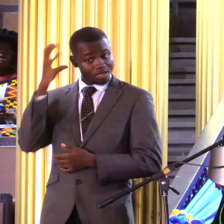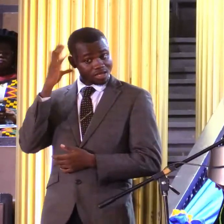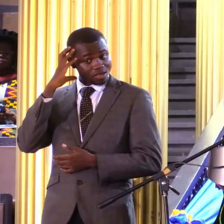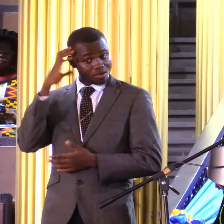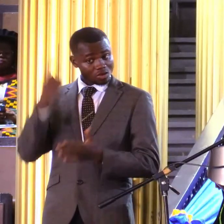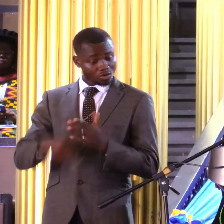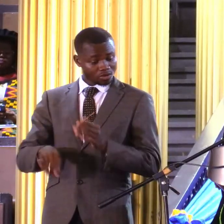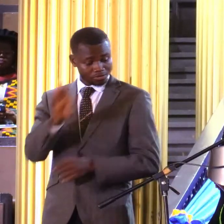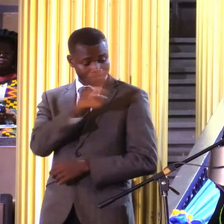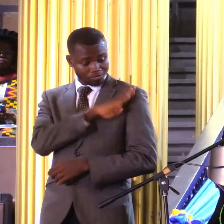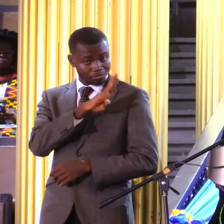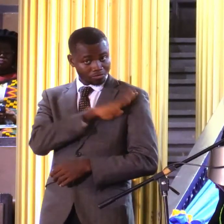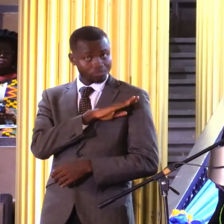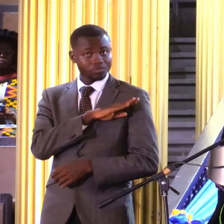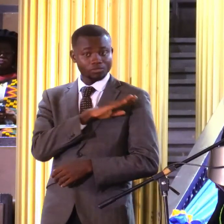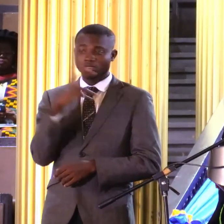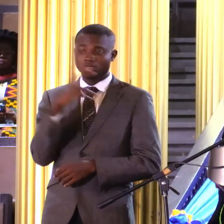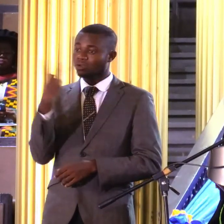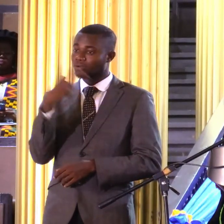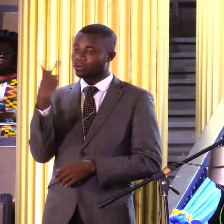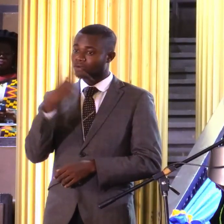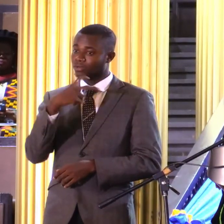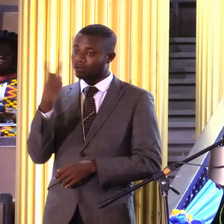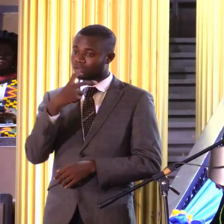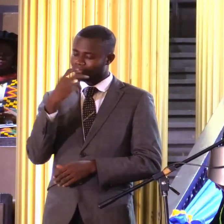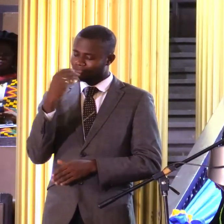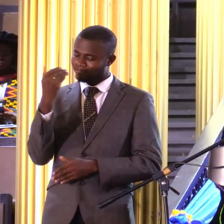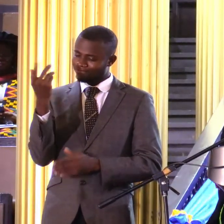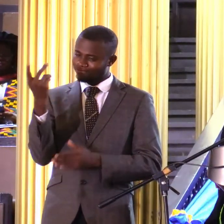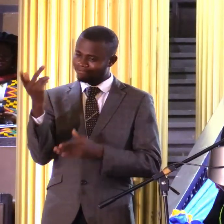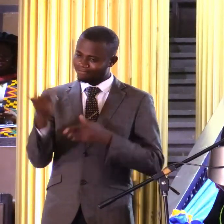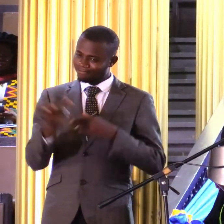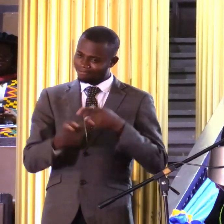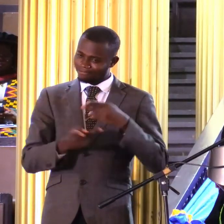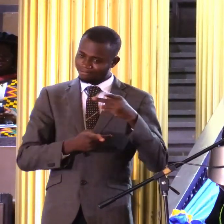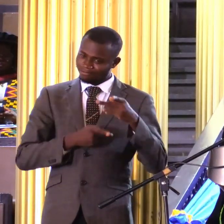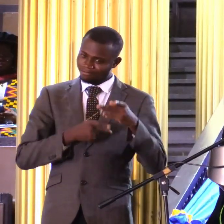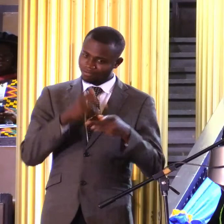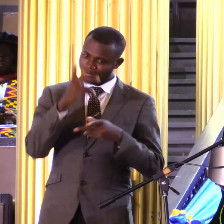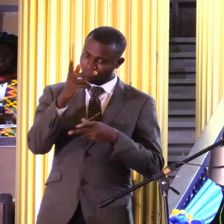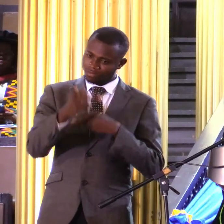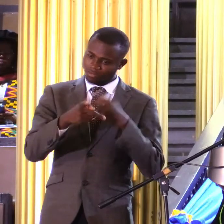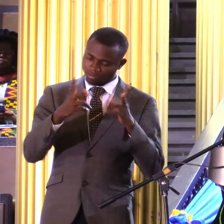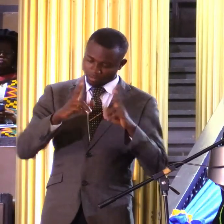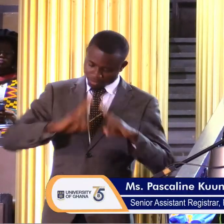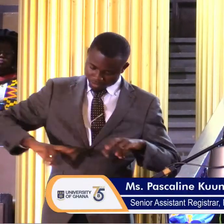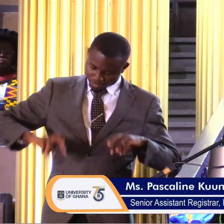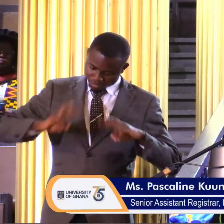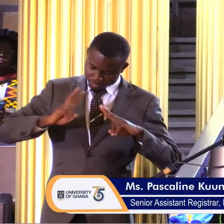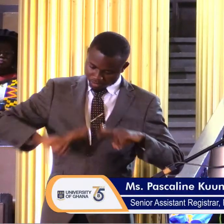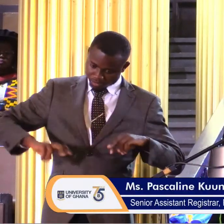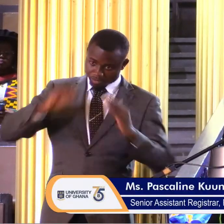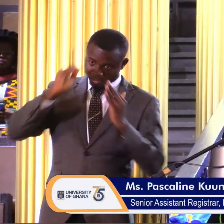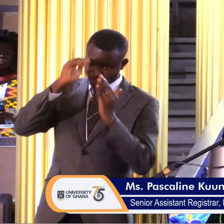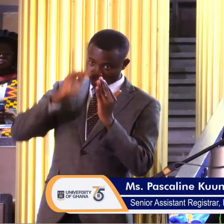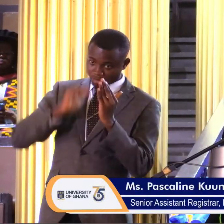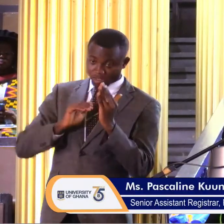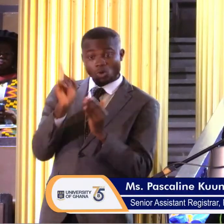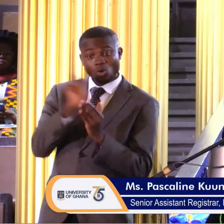Bello has spoken about today, we'd like to invite you. He'll be a guest on Research Agenda on Radio